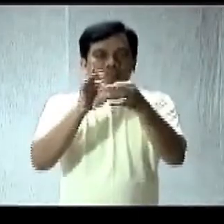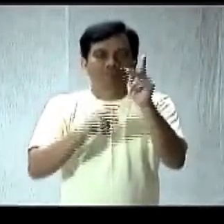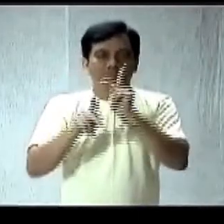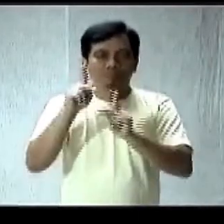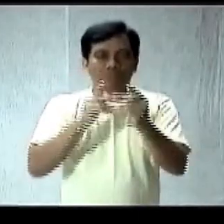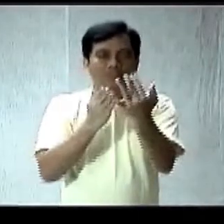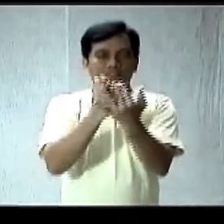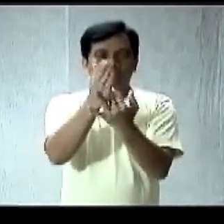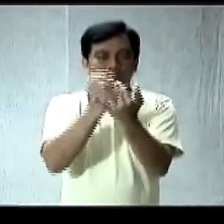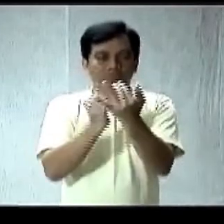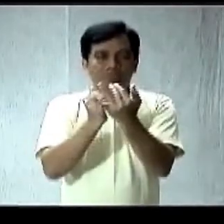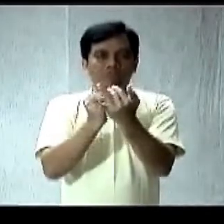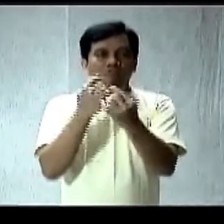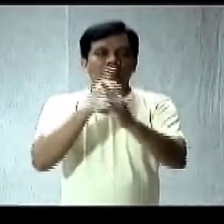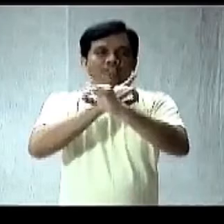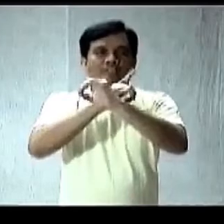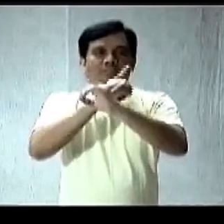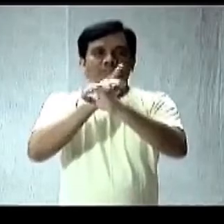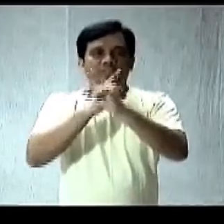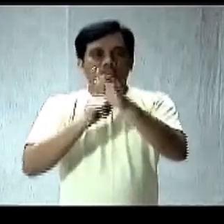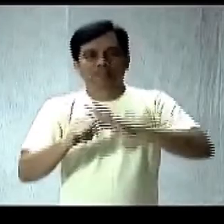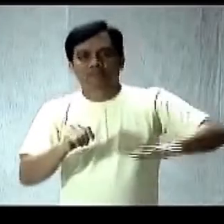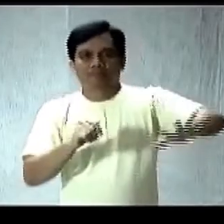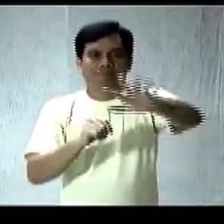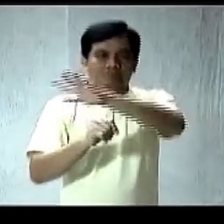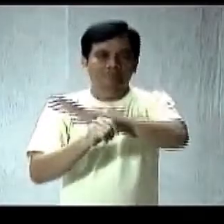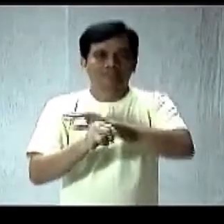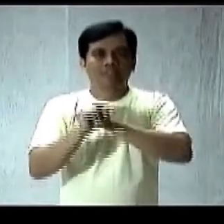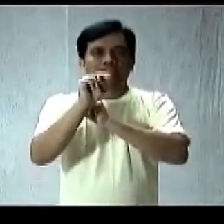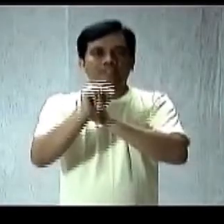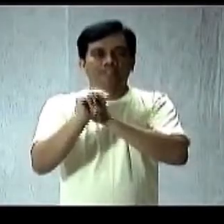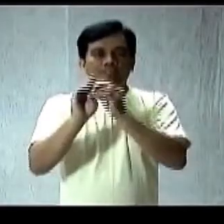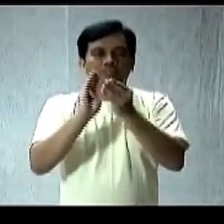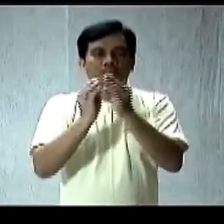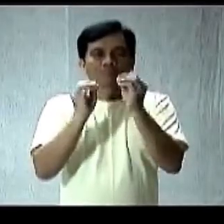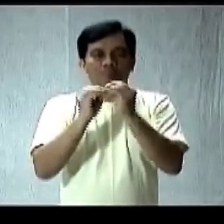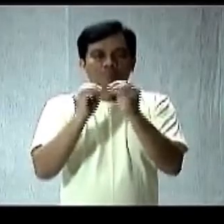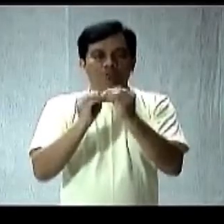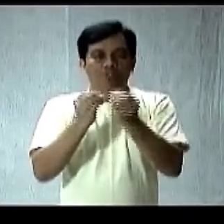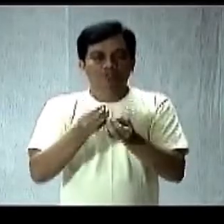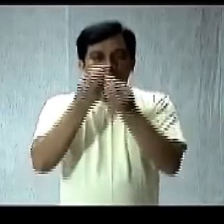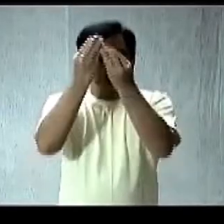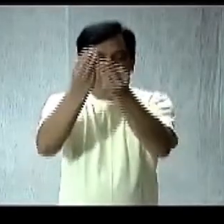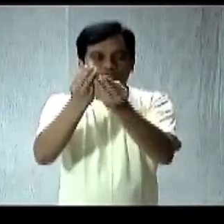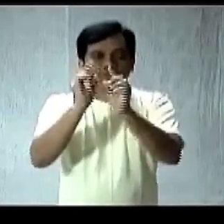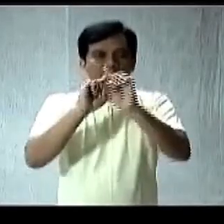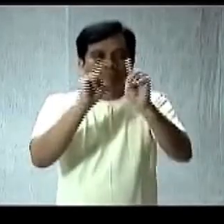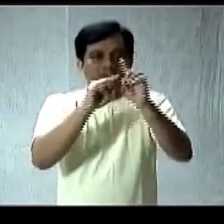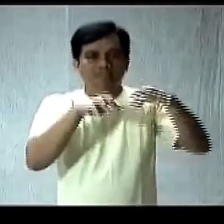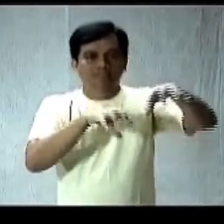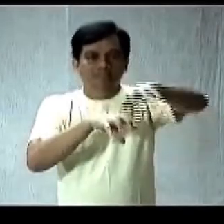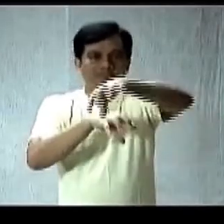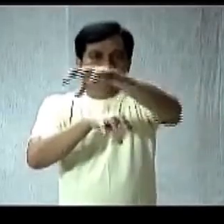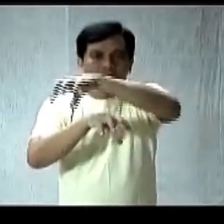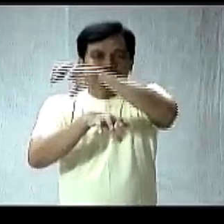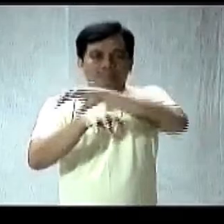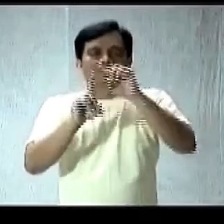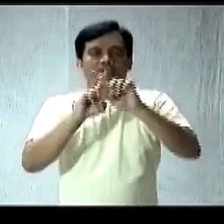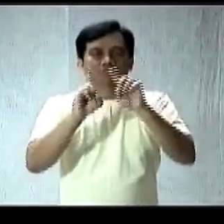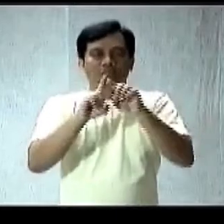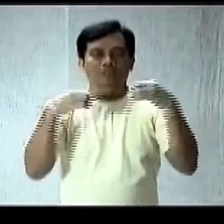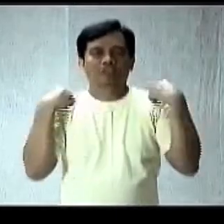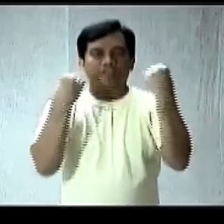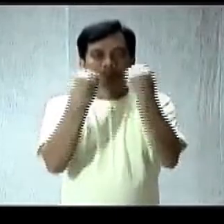on accessibility as applied to the disability sector. We needed to get updates and information from neighbors or